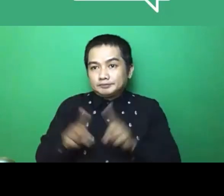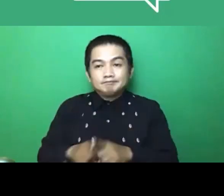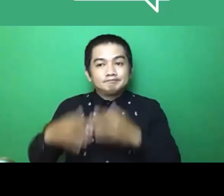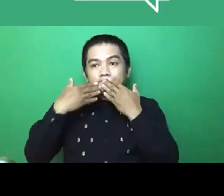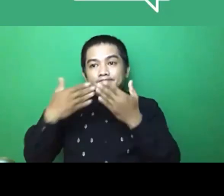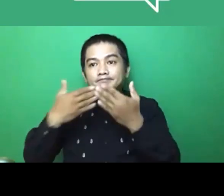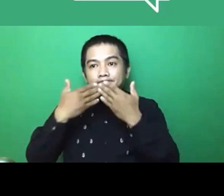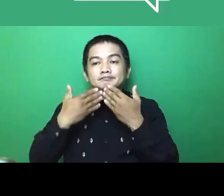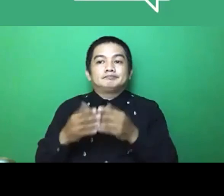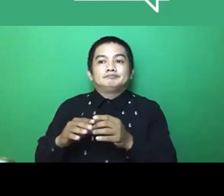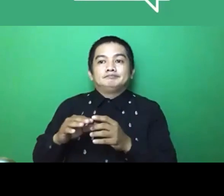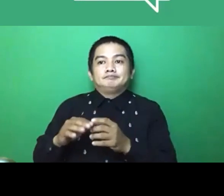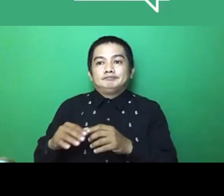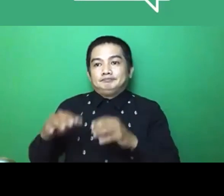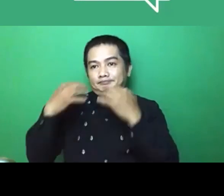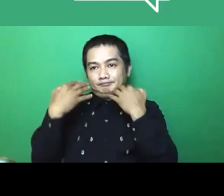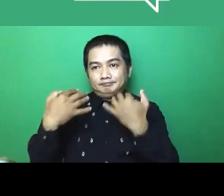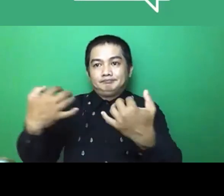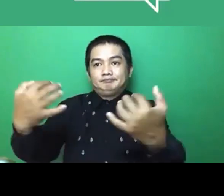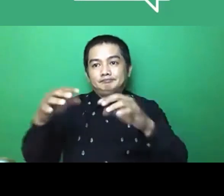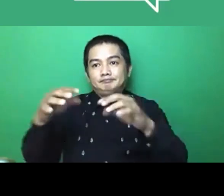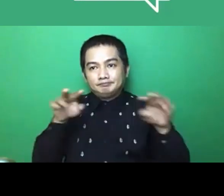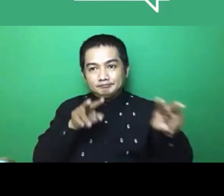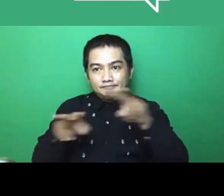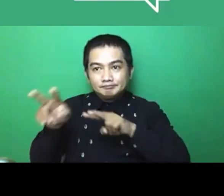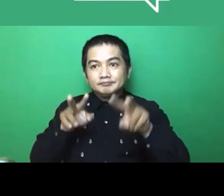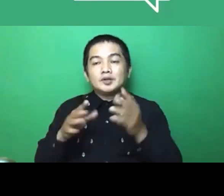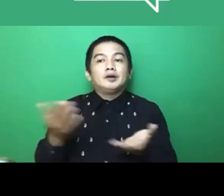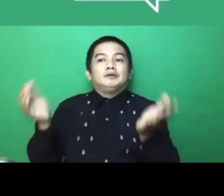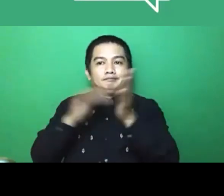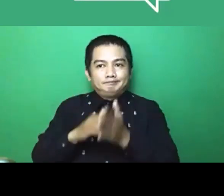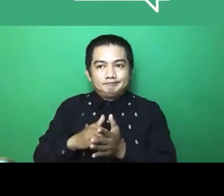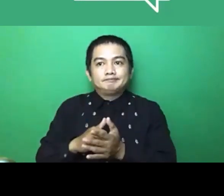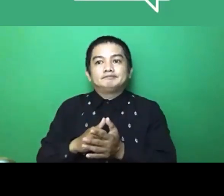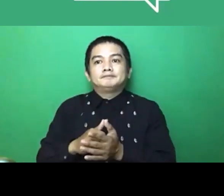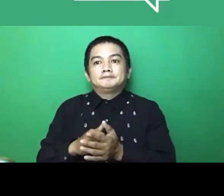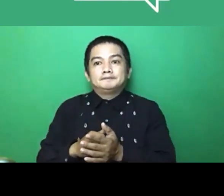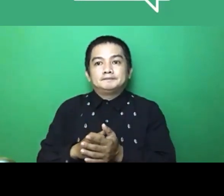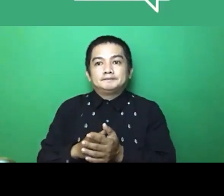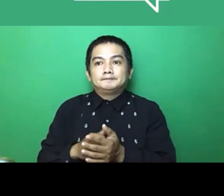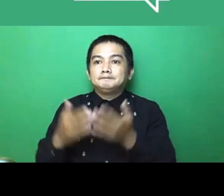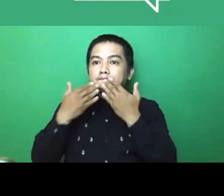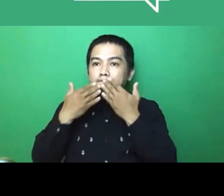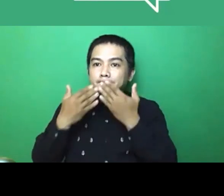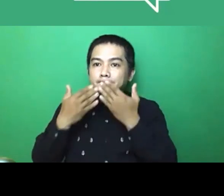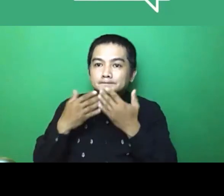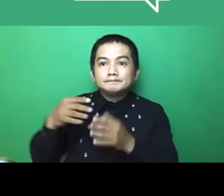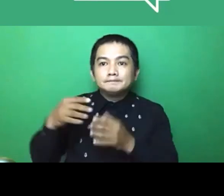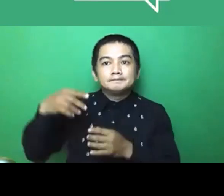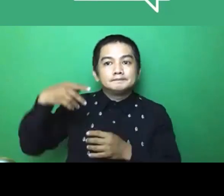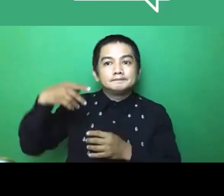our audience for joining us this afternoon. Once again, this has been Pat Cabansay, your host this